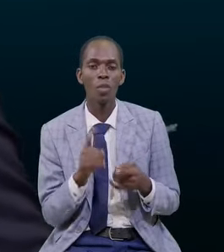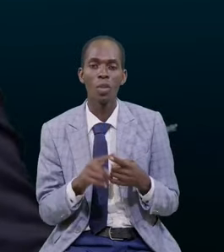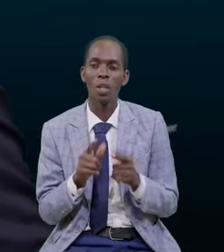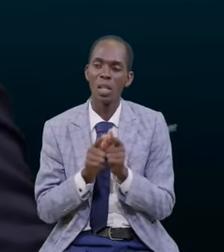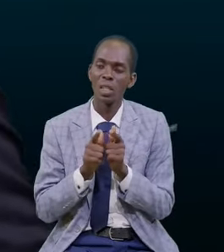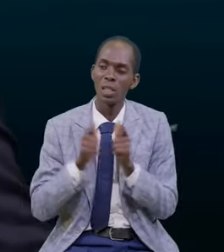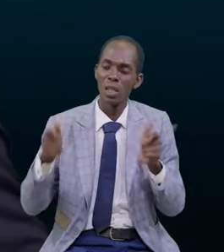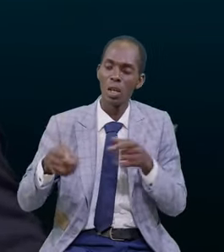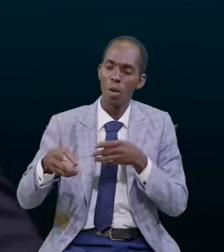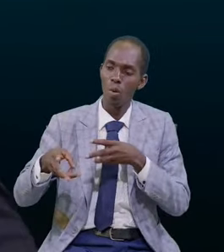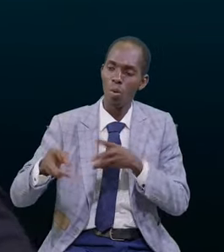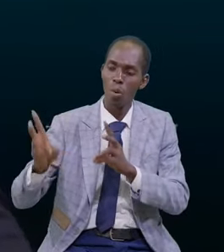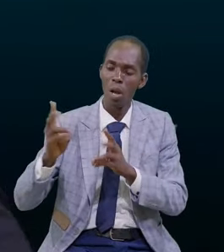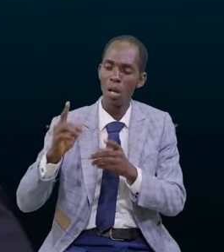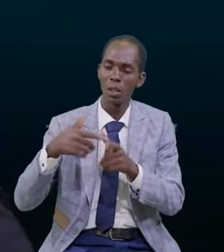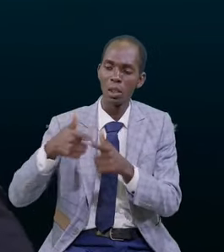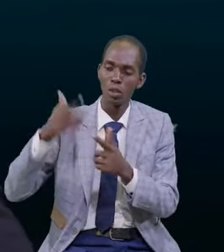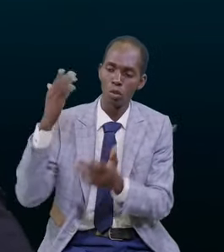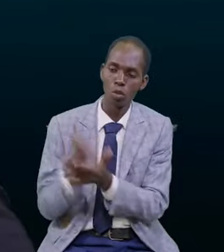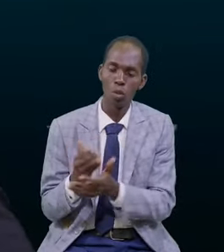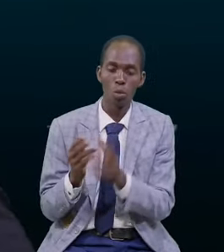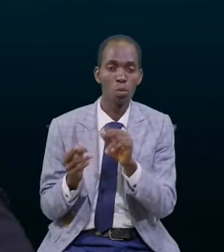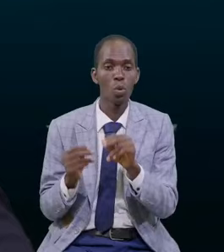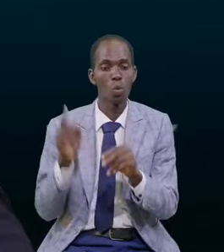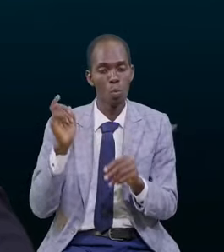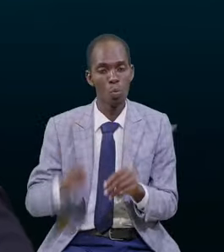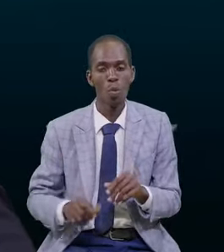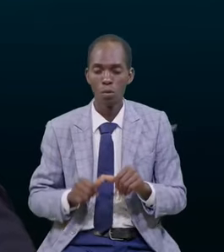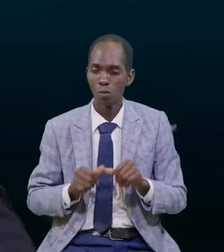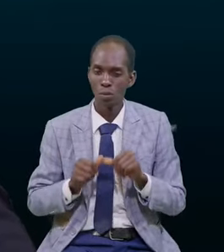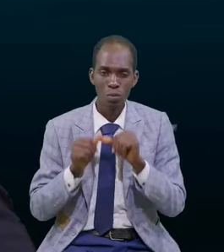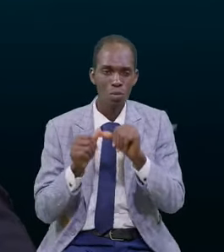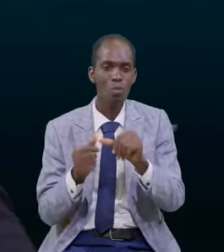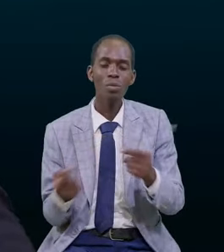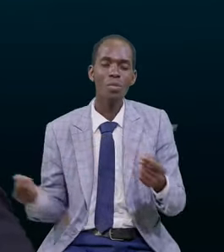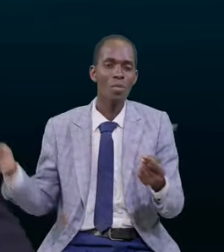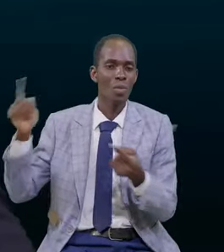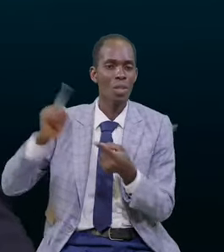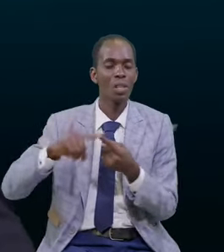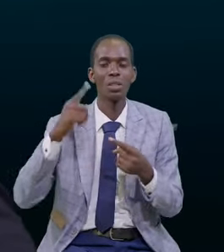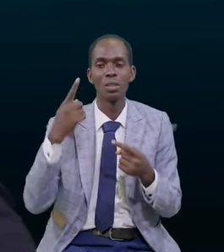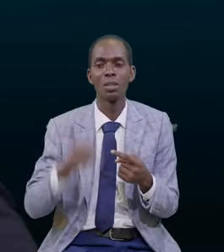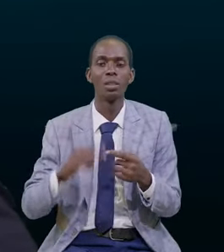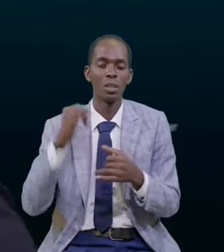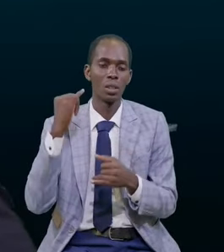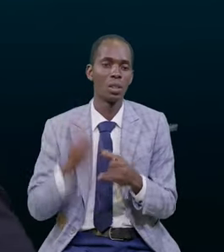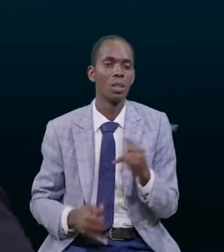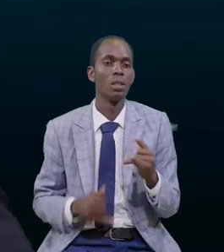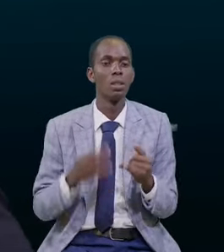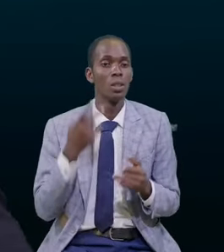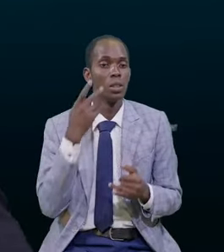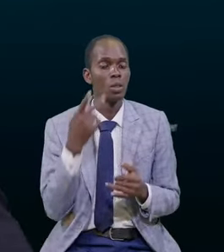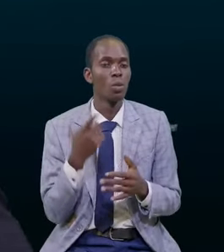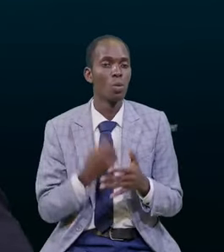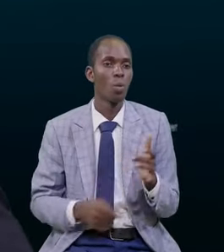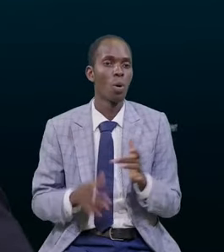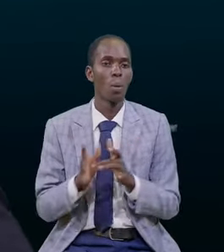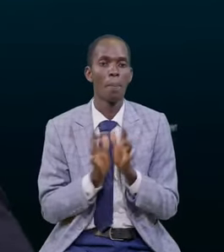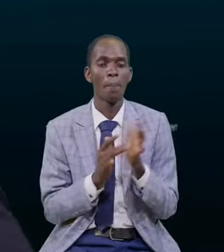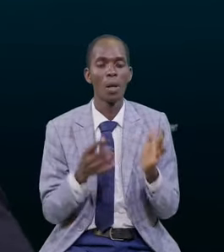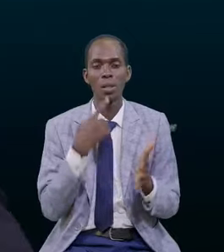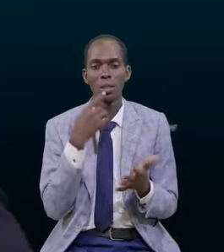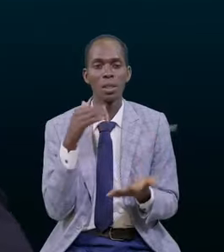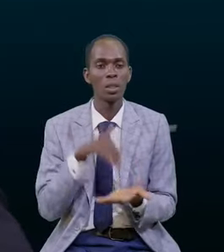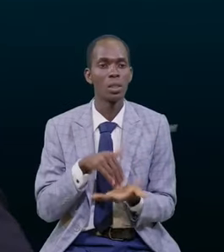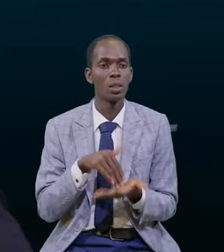no we must last the entire distance that is what the Lord is saying to us look at it again in in the actually